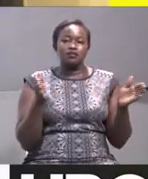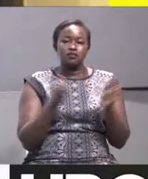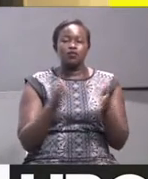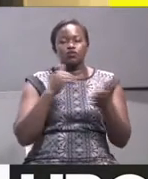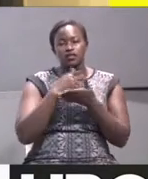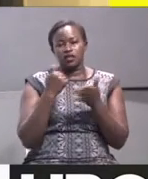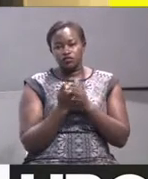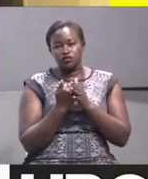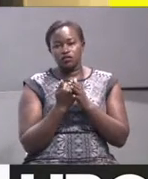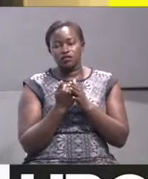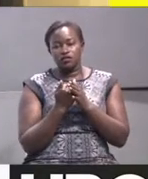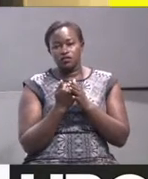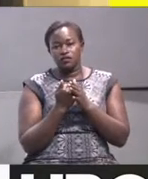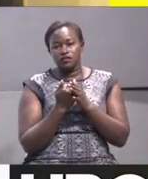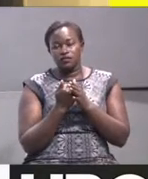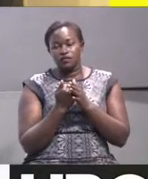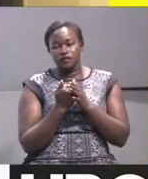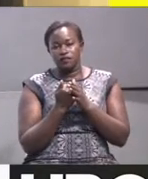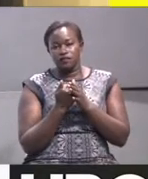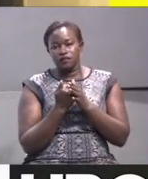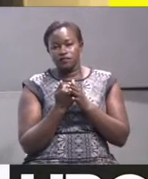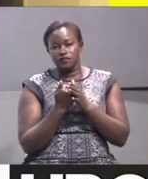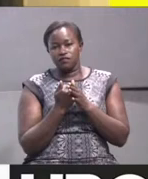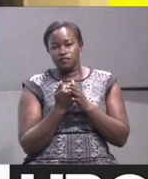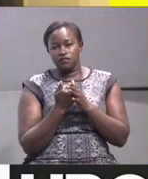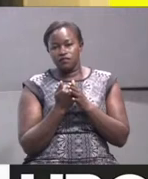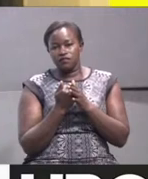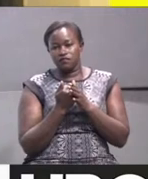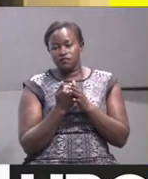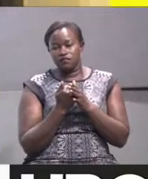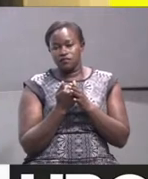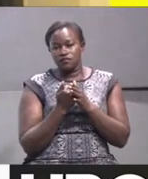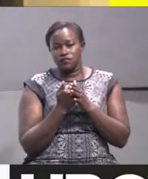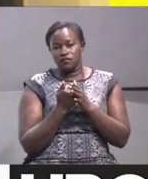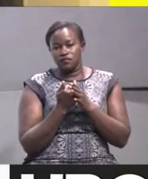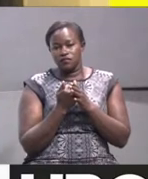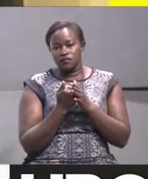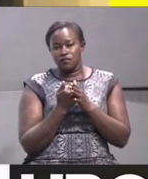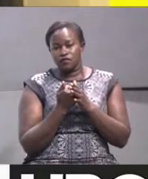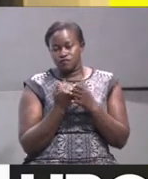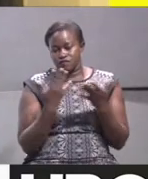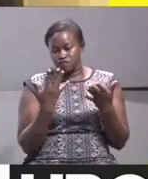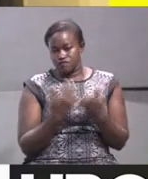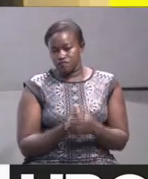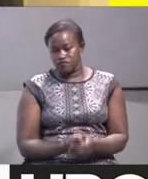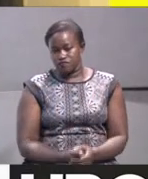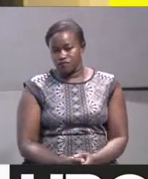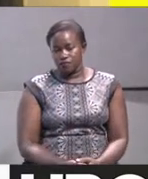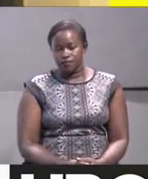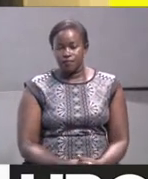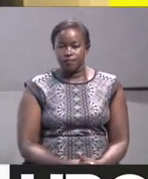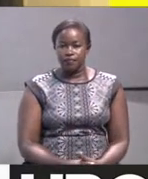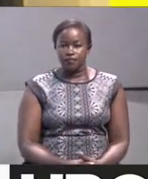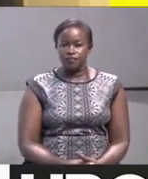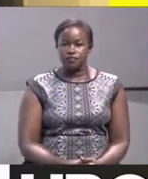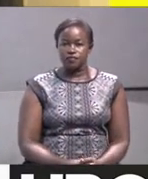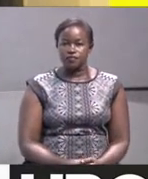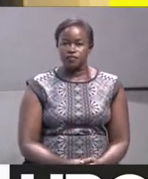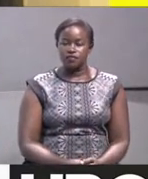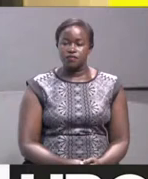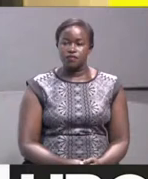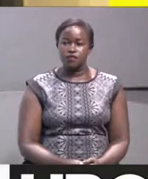law. And the most famous thing we knew about bankruptcy law was the provision of keeping